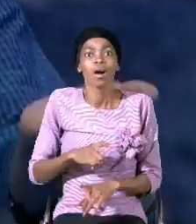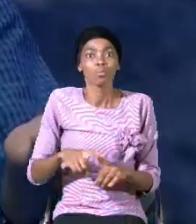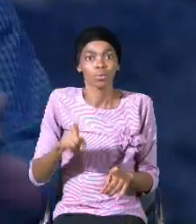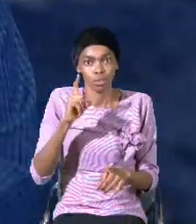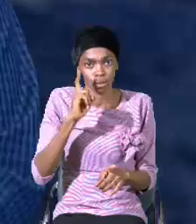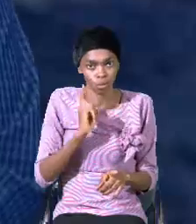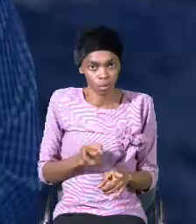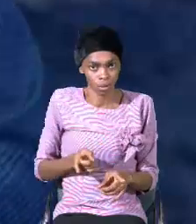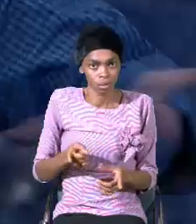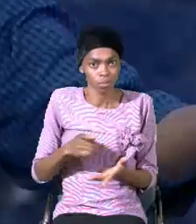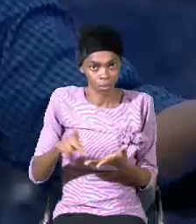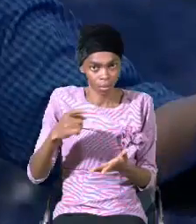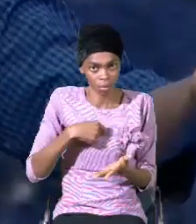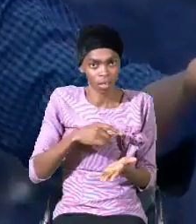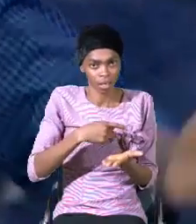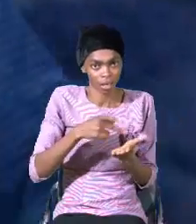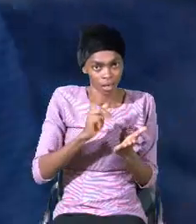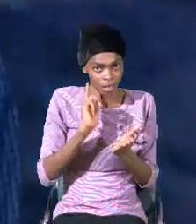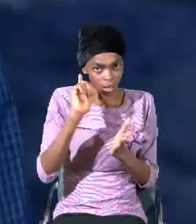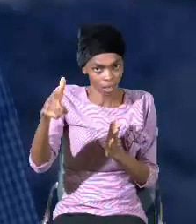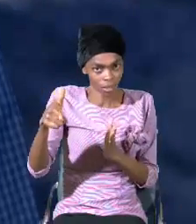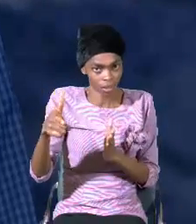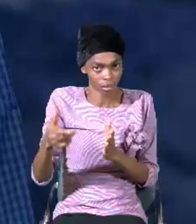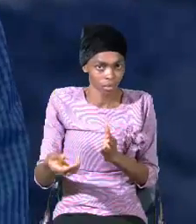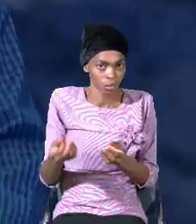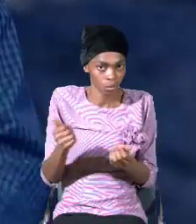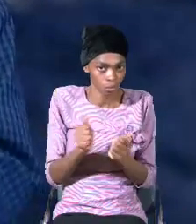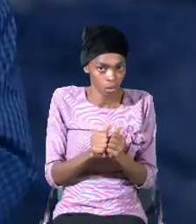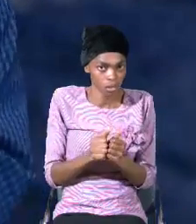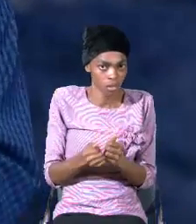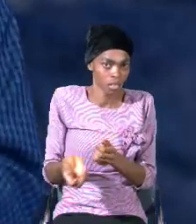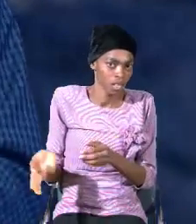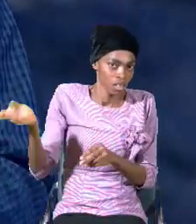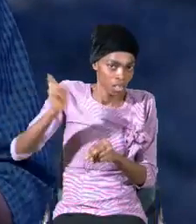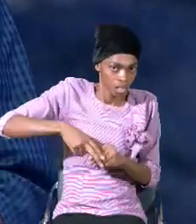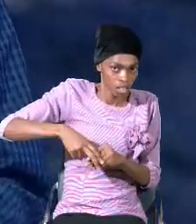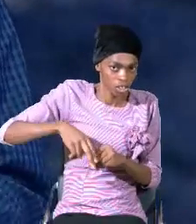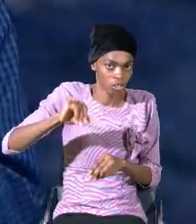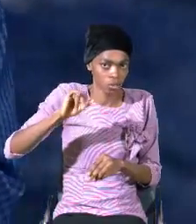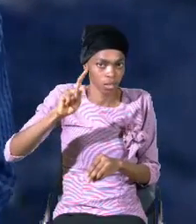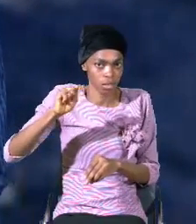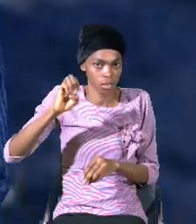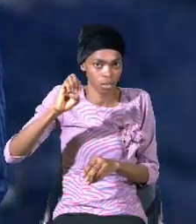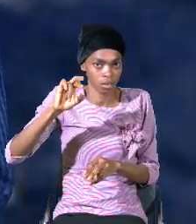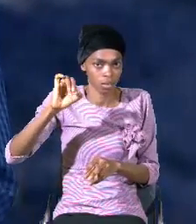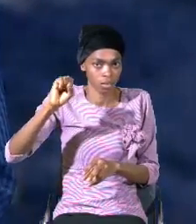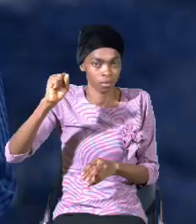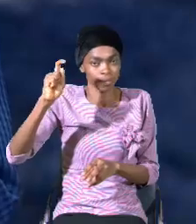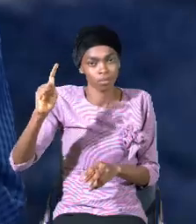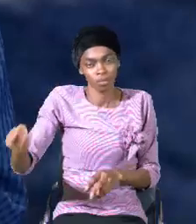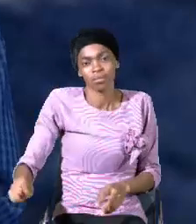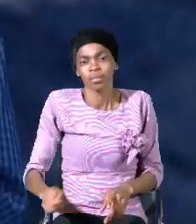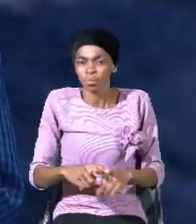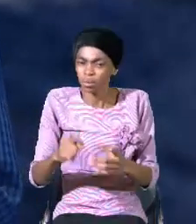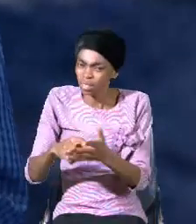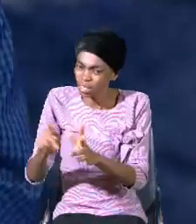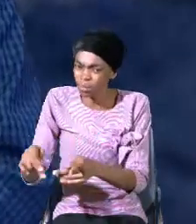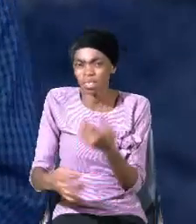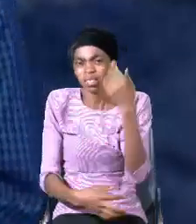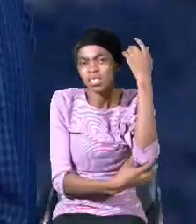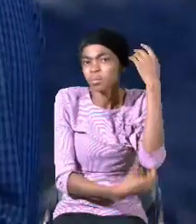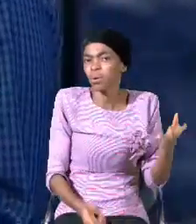how can I do that? Well, that's my condition. They lay up treasure for themselves, but they are not rich